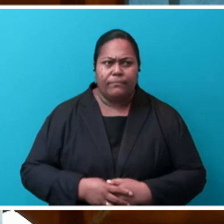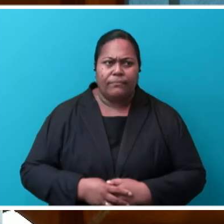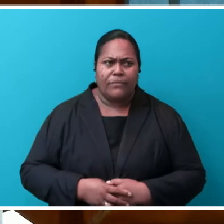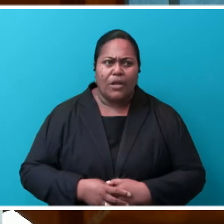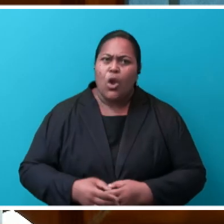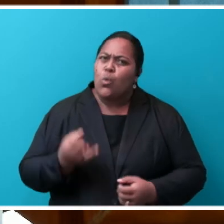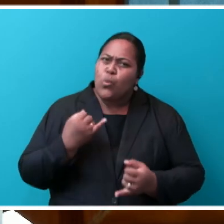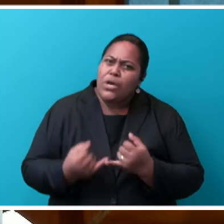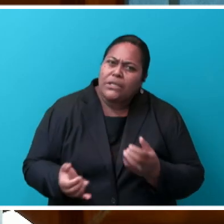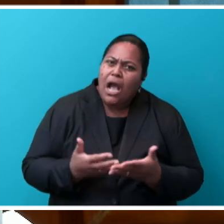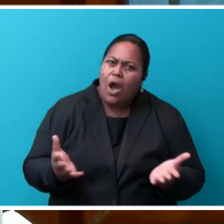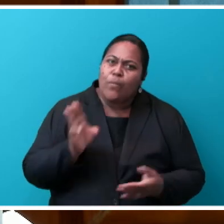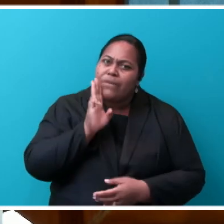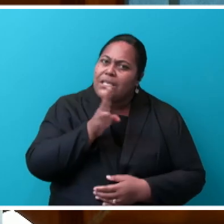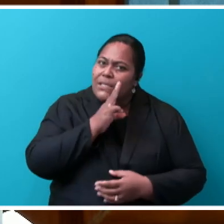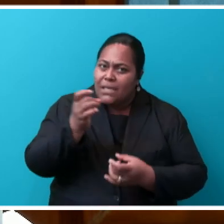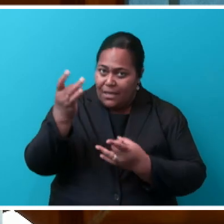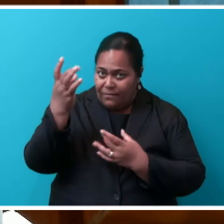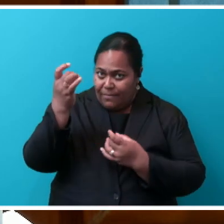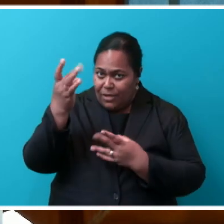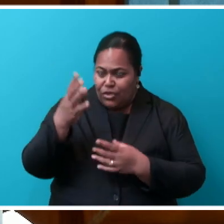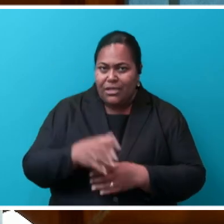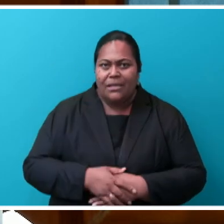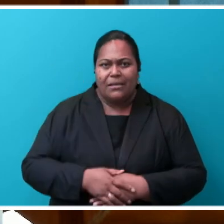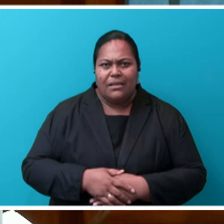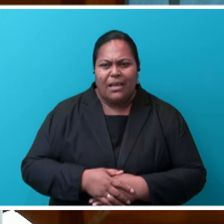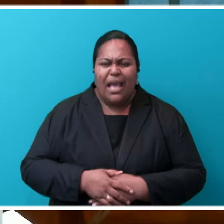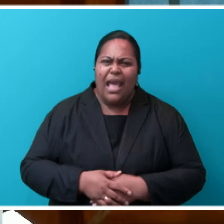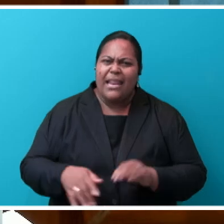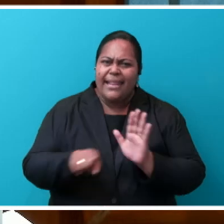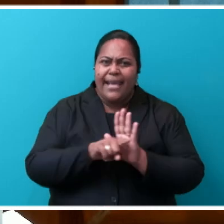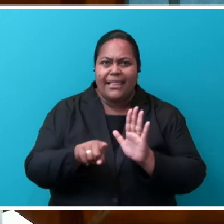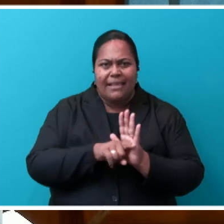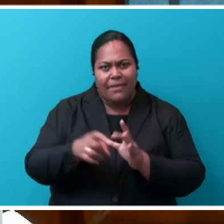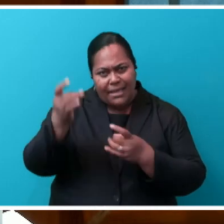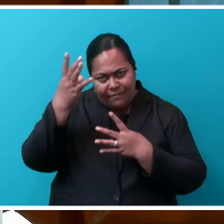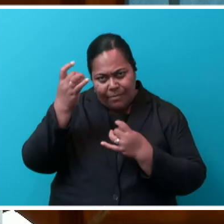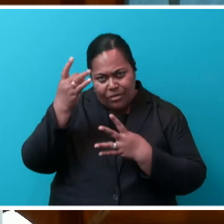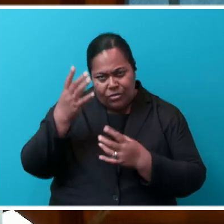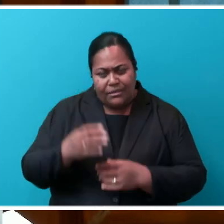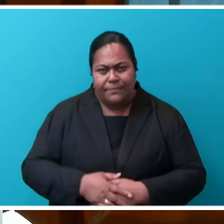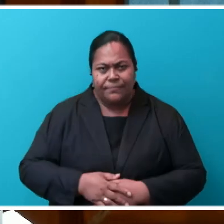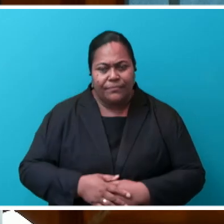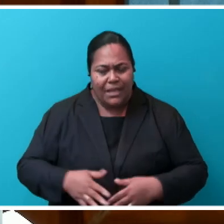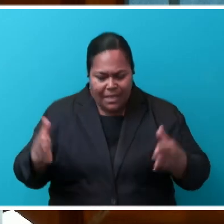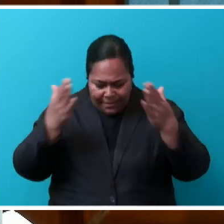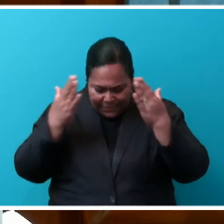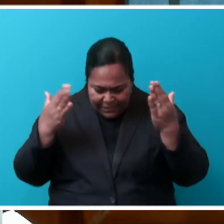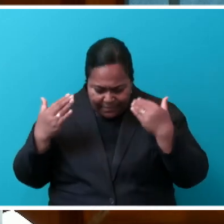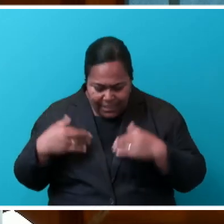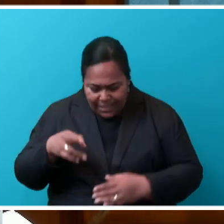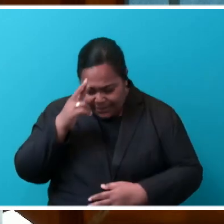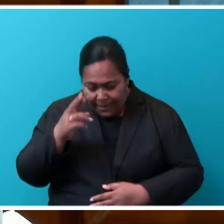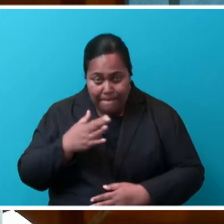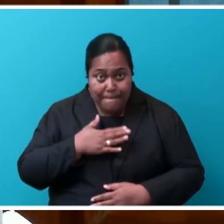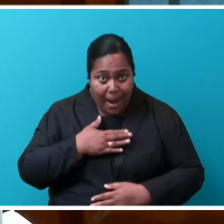of misinformation and disinformation. Mr. Speaker, sir, it is my intention that by